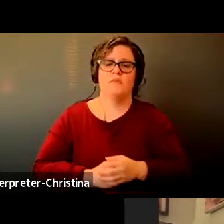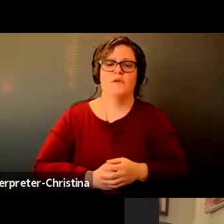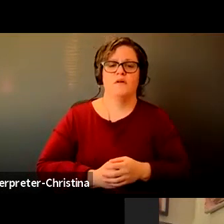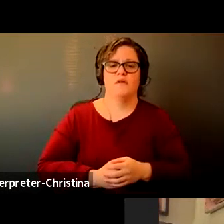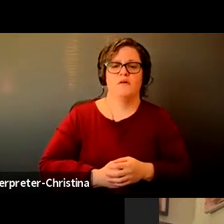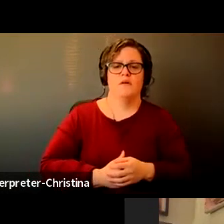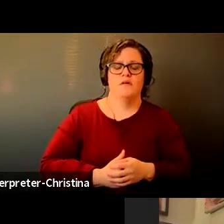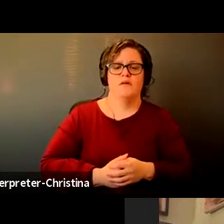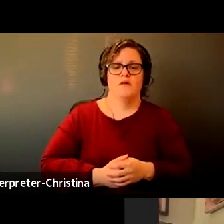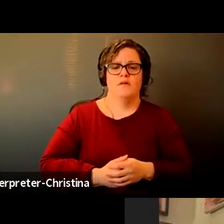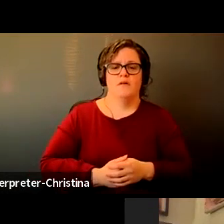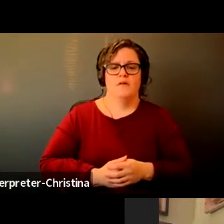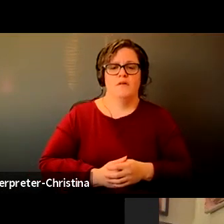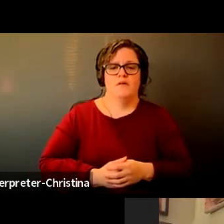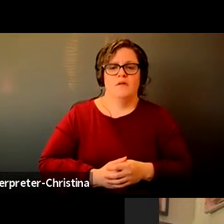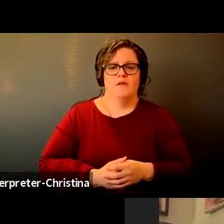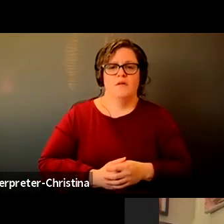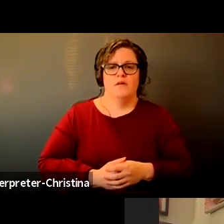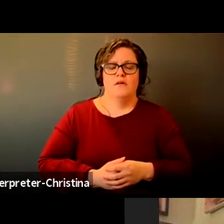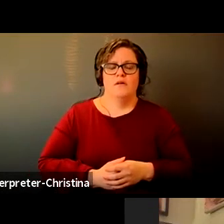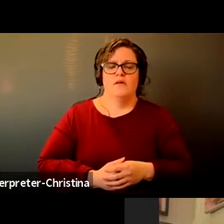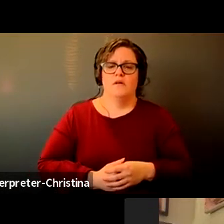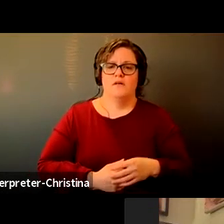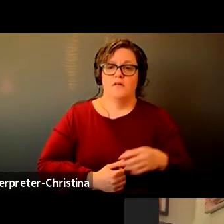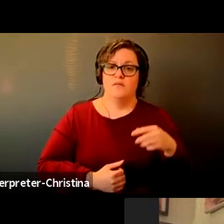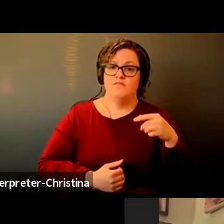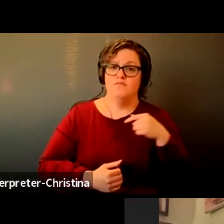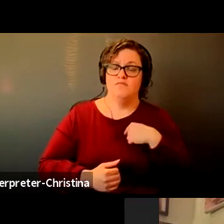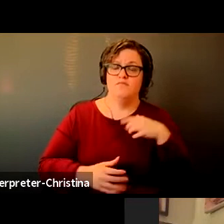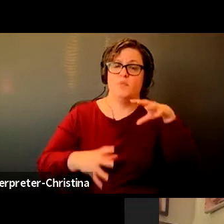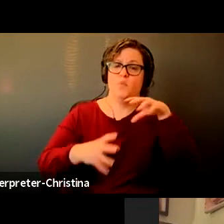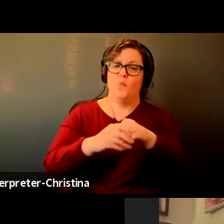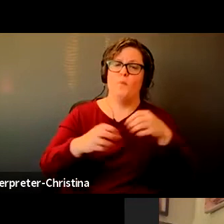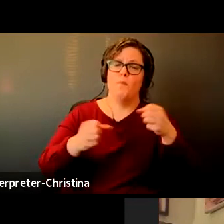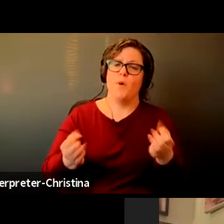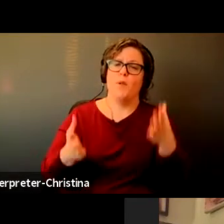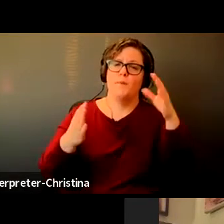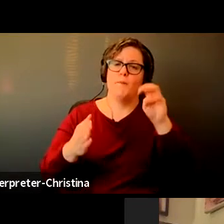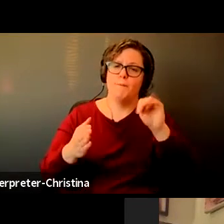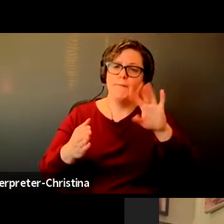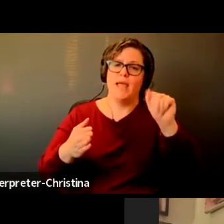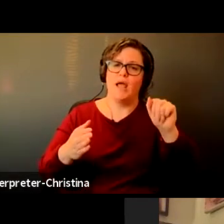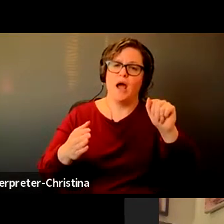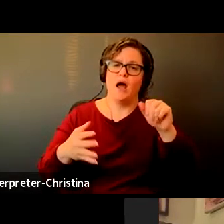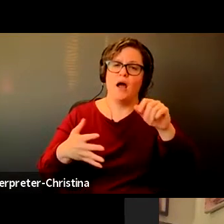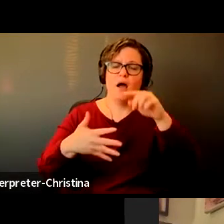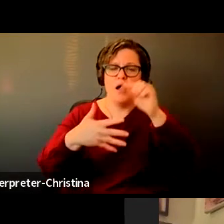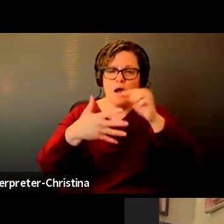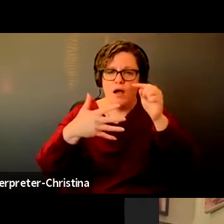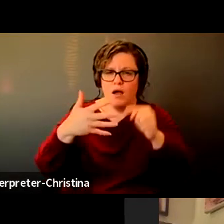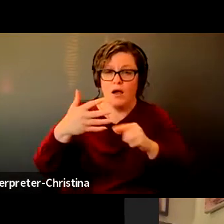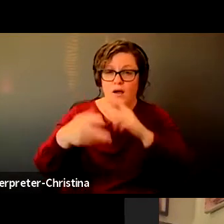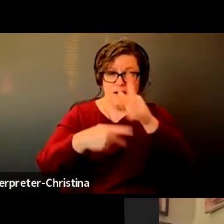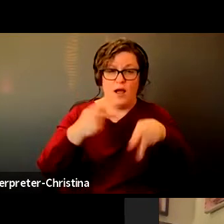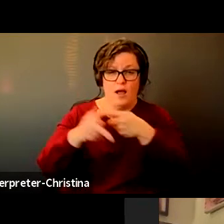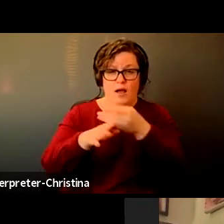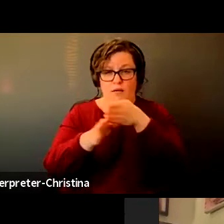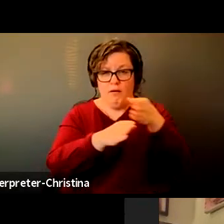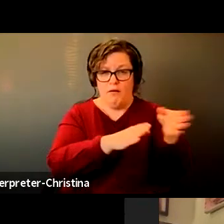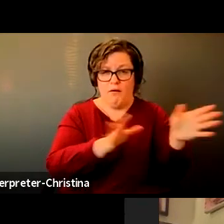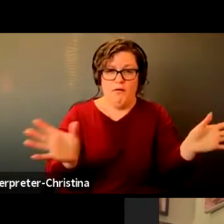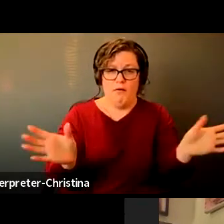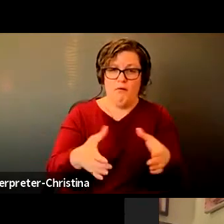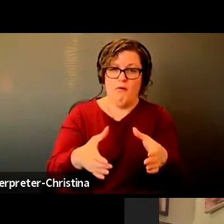those multiple media, that intermedia practice is allowing me, it is allowing me a form